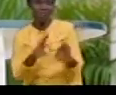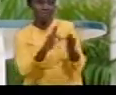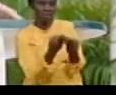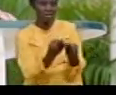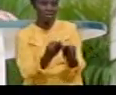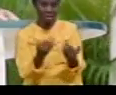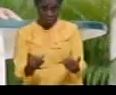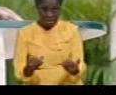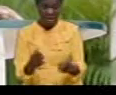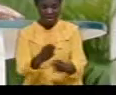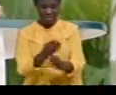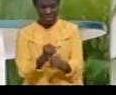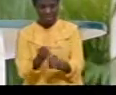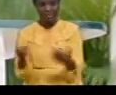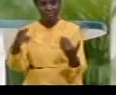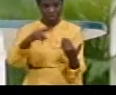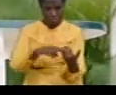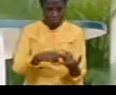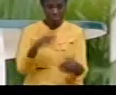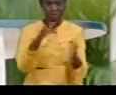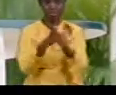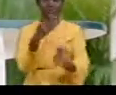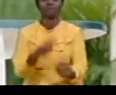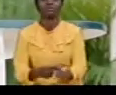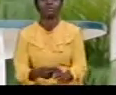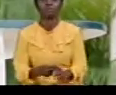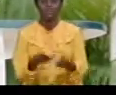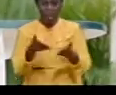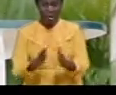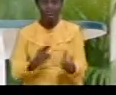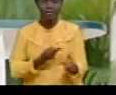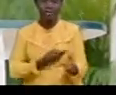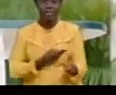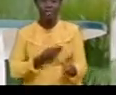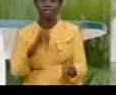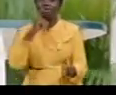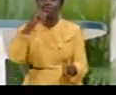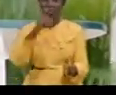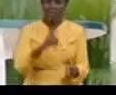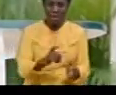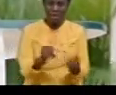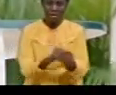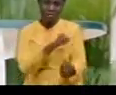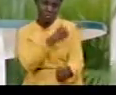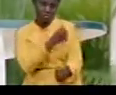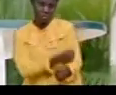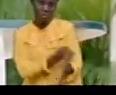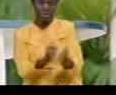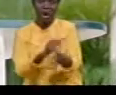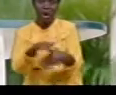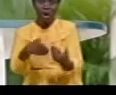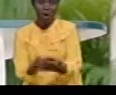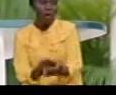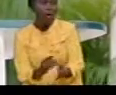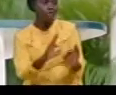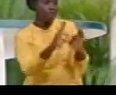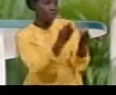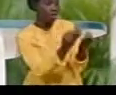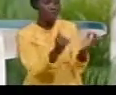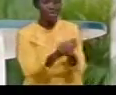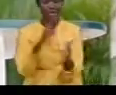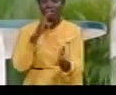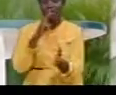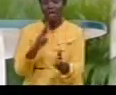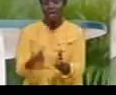restoration. It is the Lord that is doing. Let's decree all families that are weighed down, that are broken. Can the